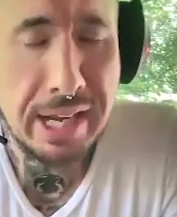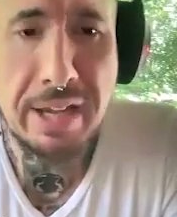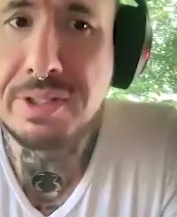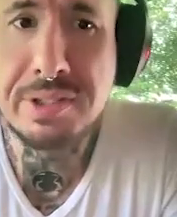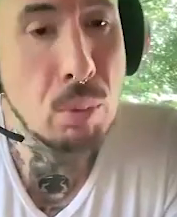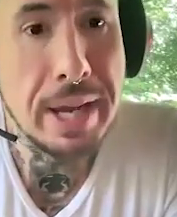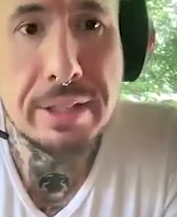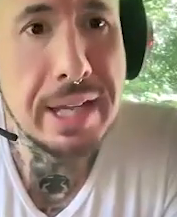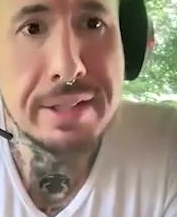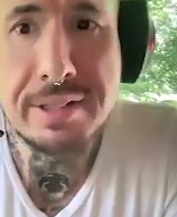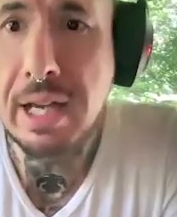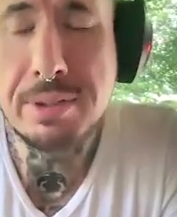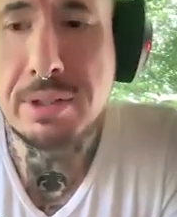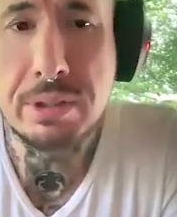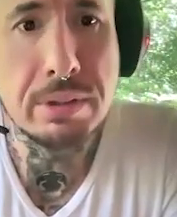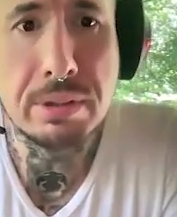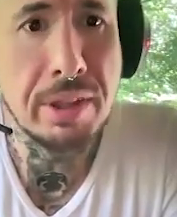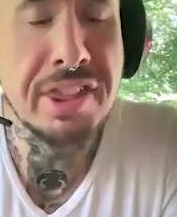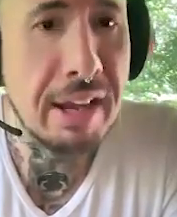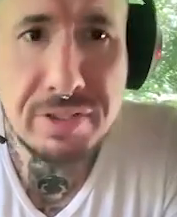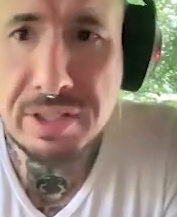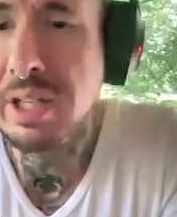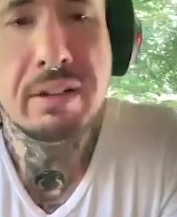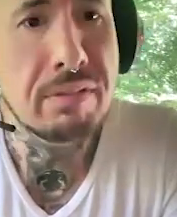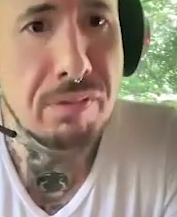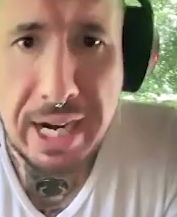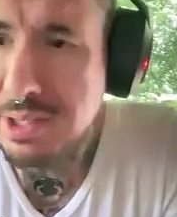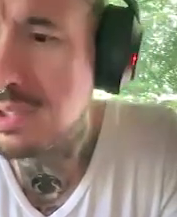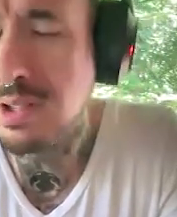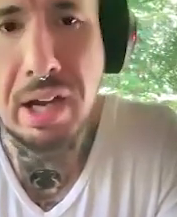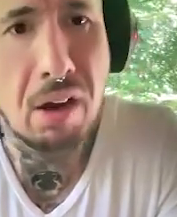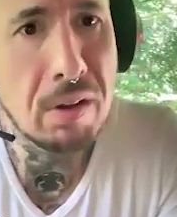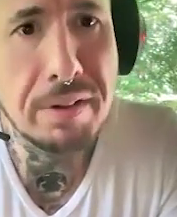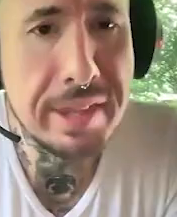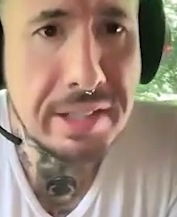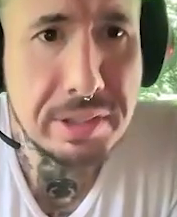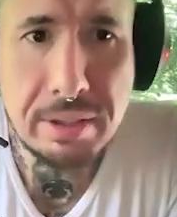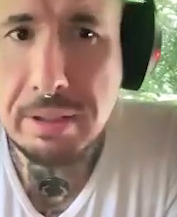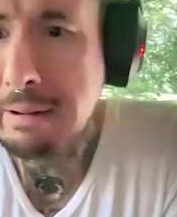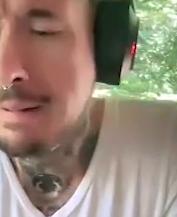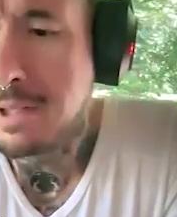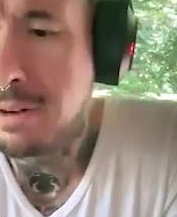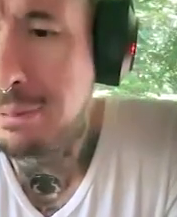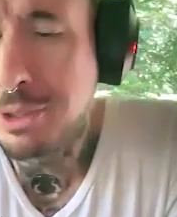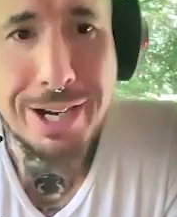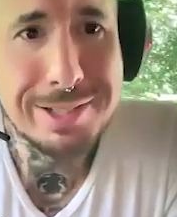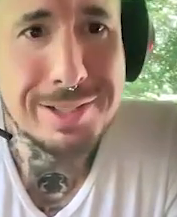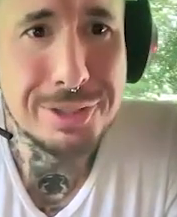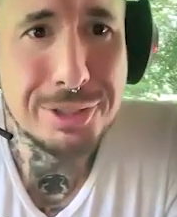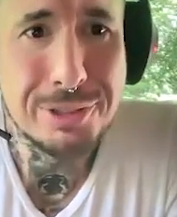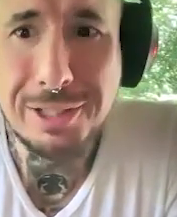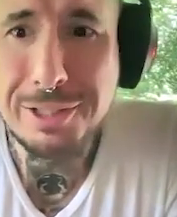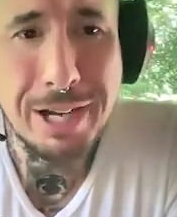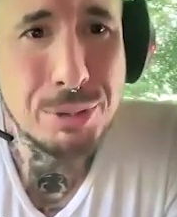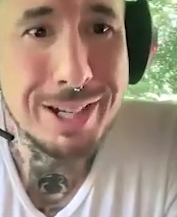you really have to stay awake a lot of the time. So theft, violence, all of the things occur. I was trying